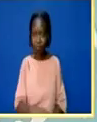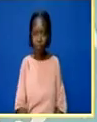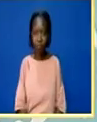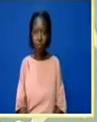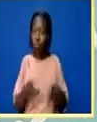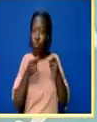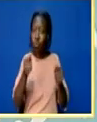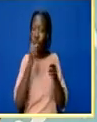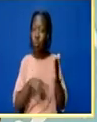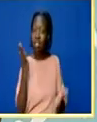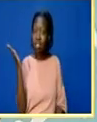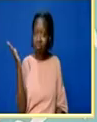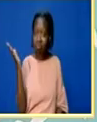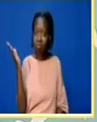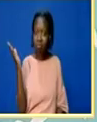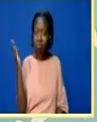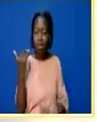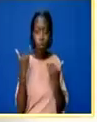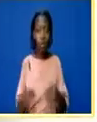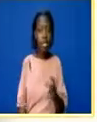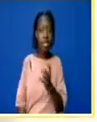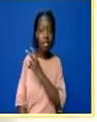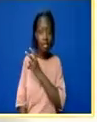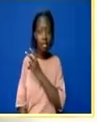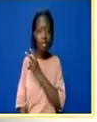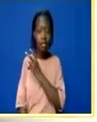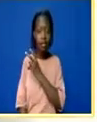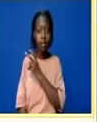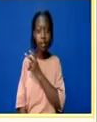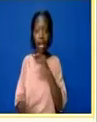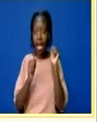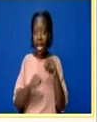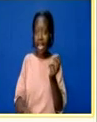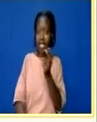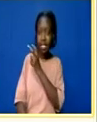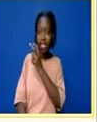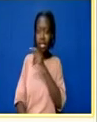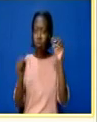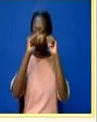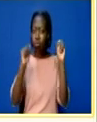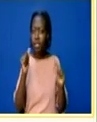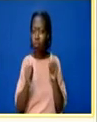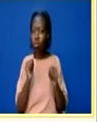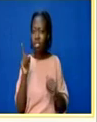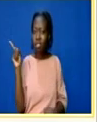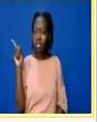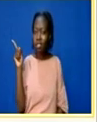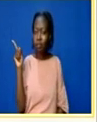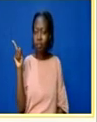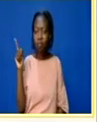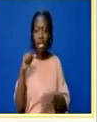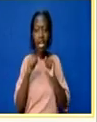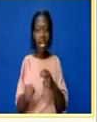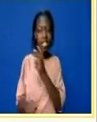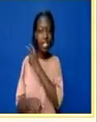You wow. see? The feature formed. Mm. If you can look at that feature, mm. what shape can you see? Well, I'm seeing a